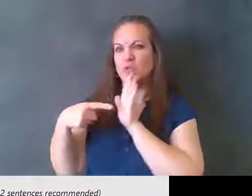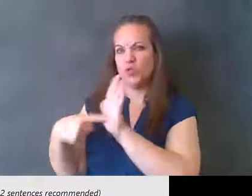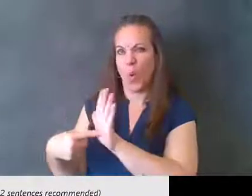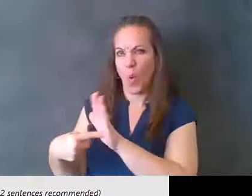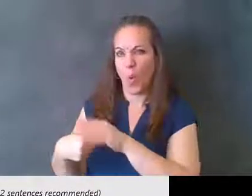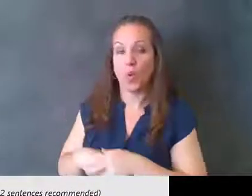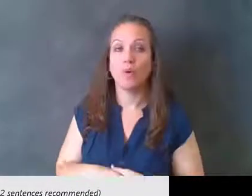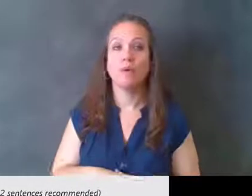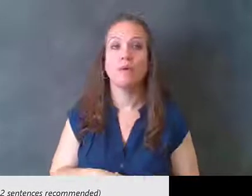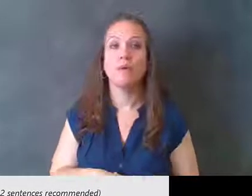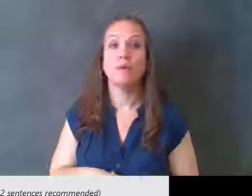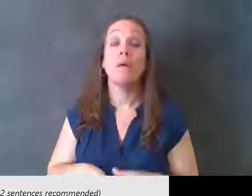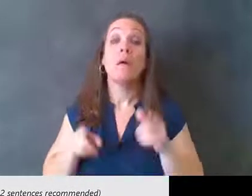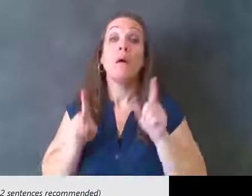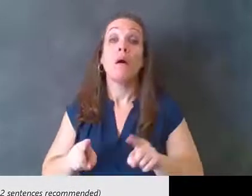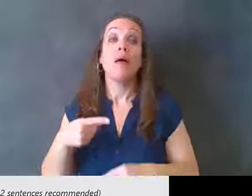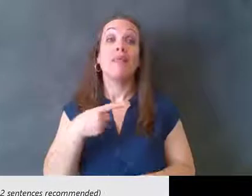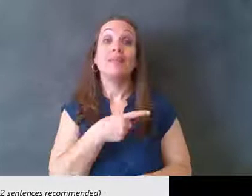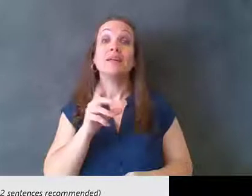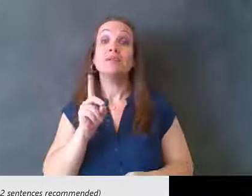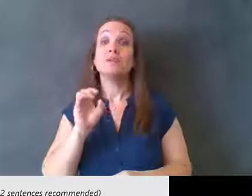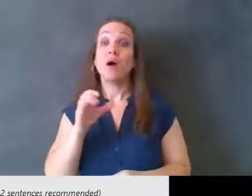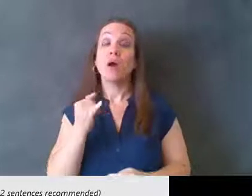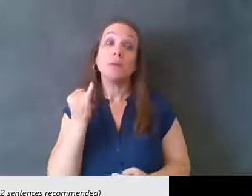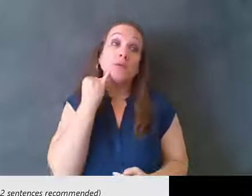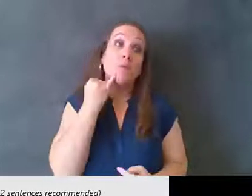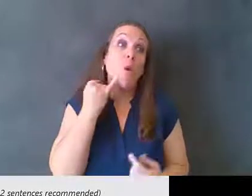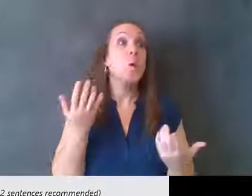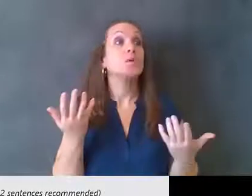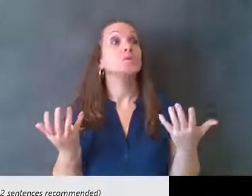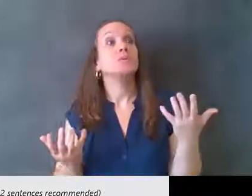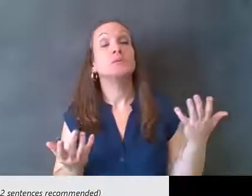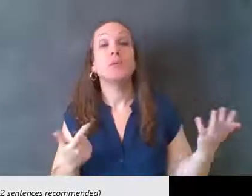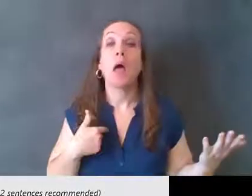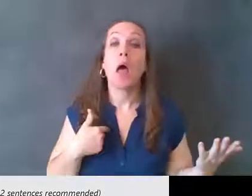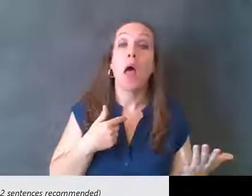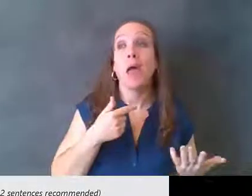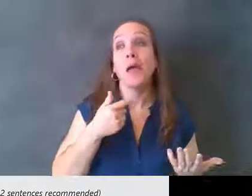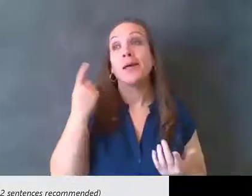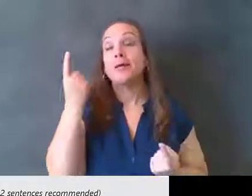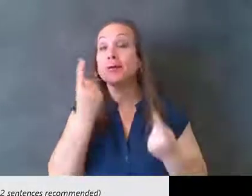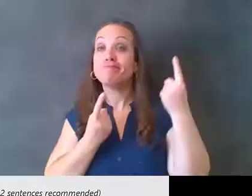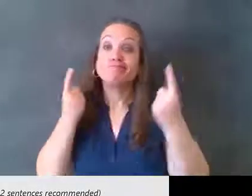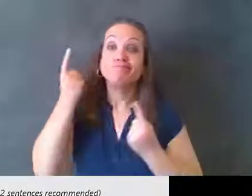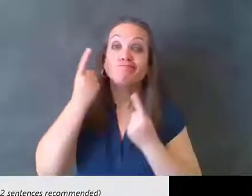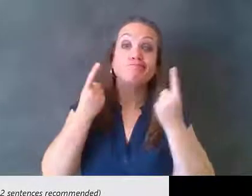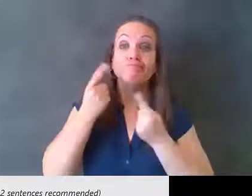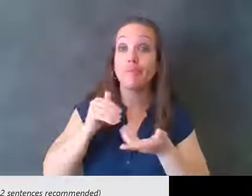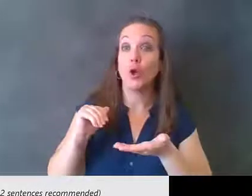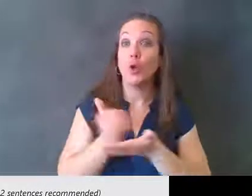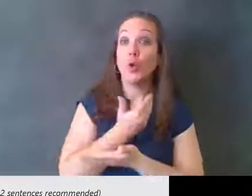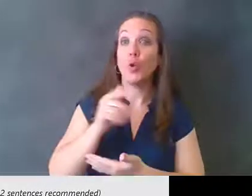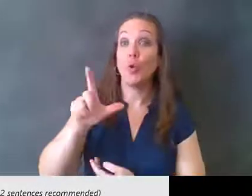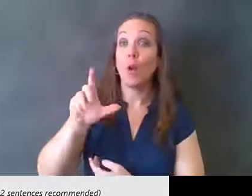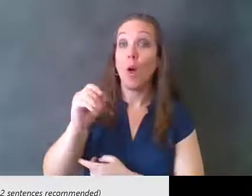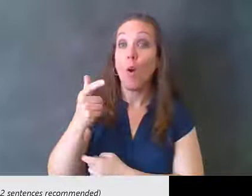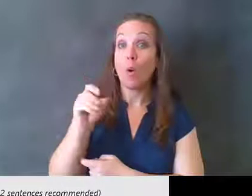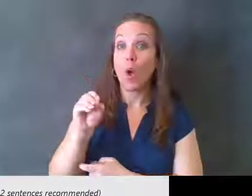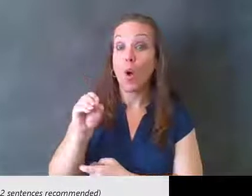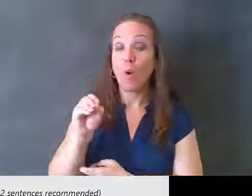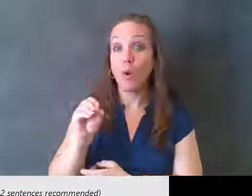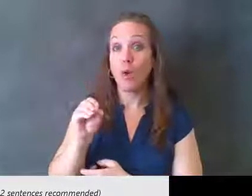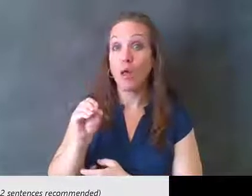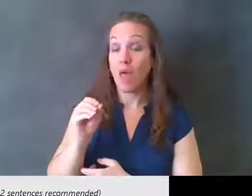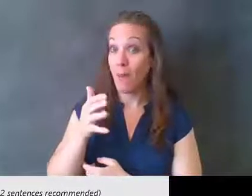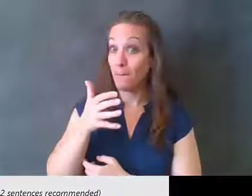document, if I were trying to pick out a new logo for Cfilc, maybe a better option for